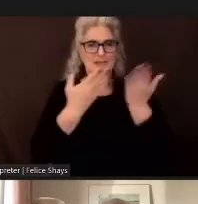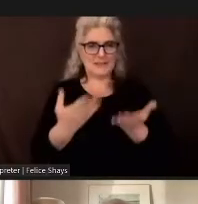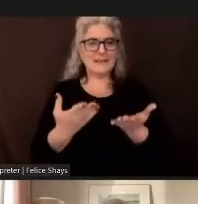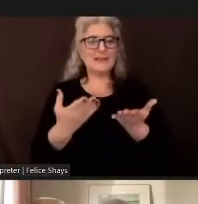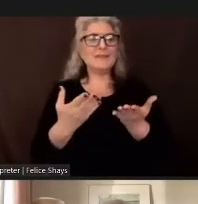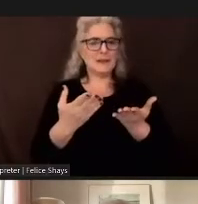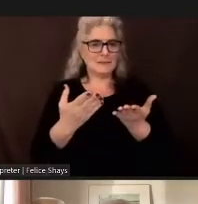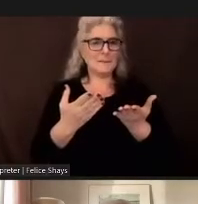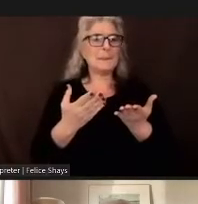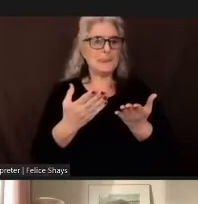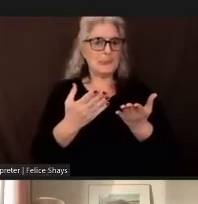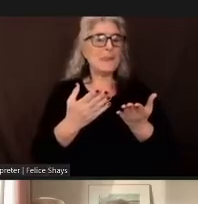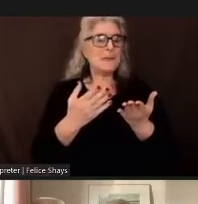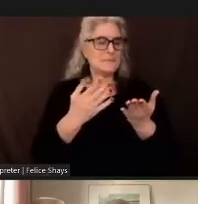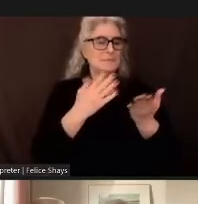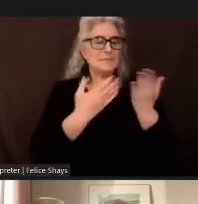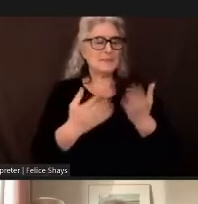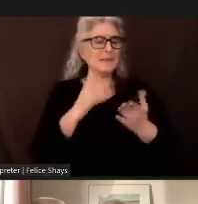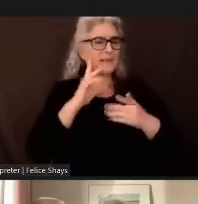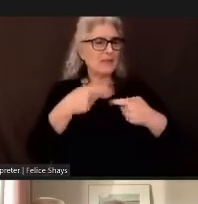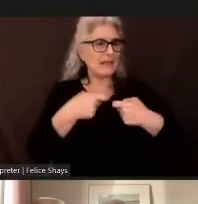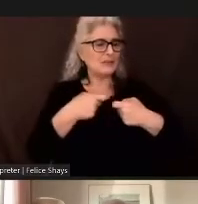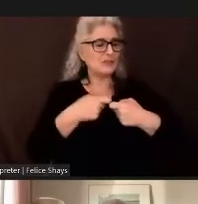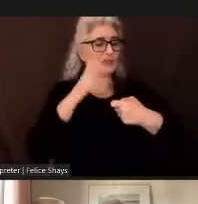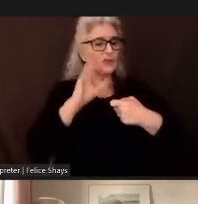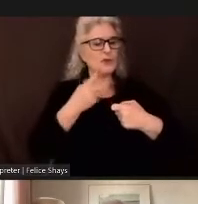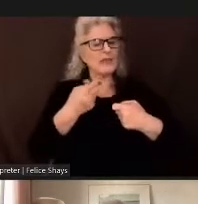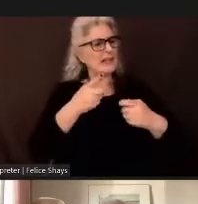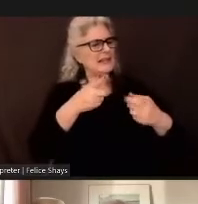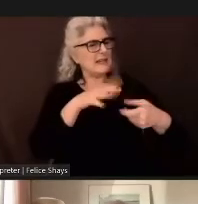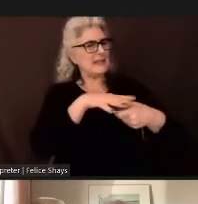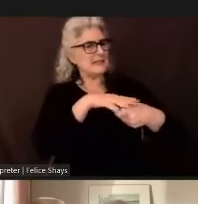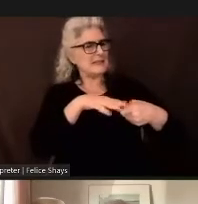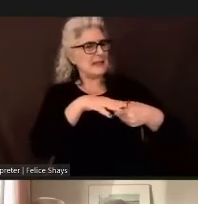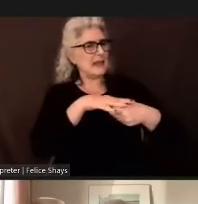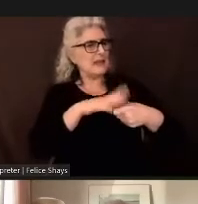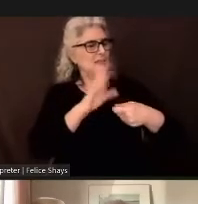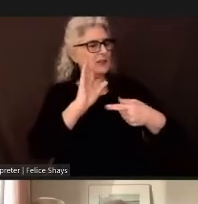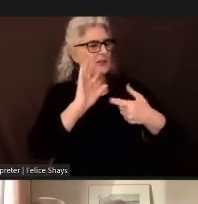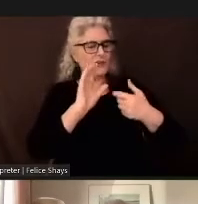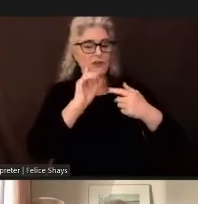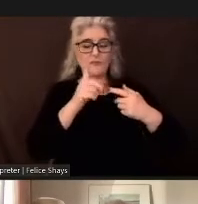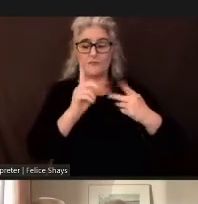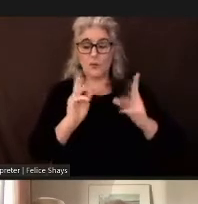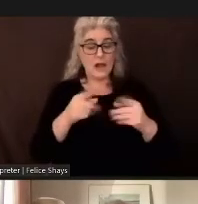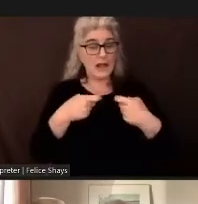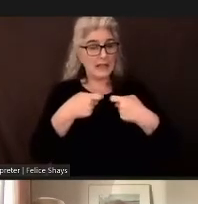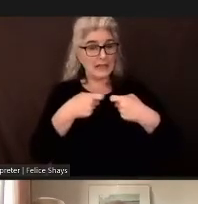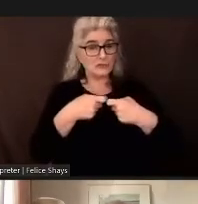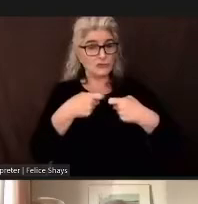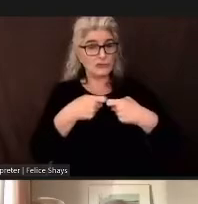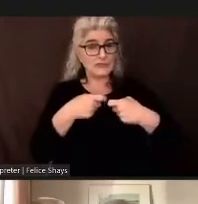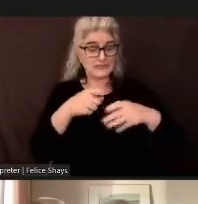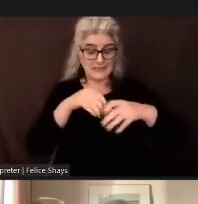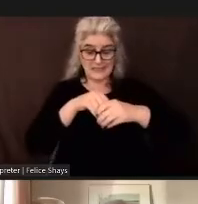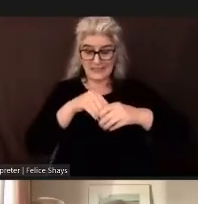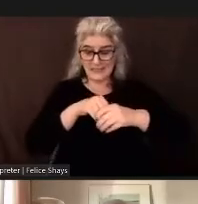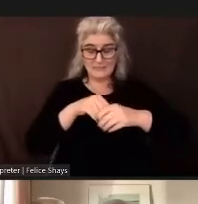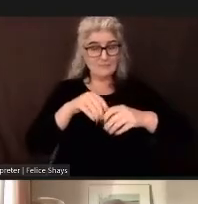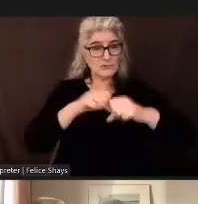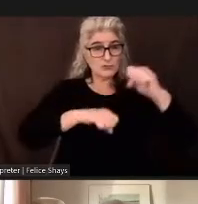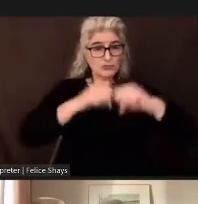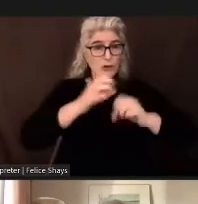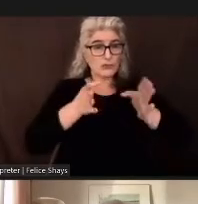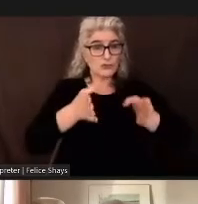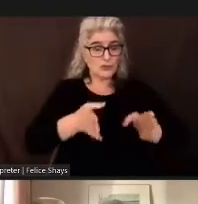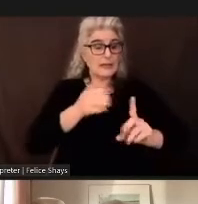areas or clusters of electricity infrastructure that can